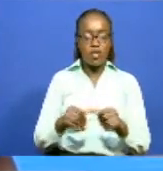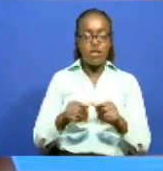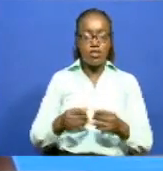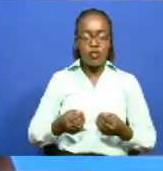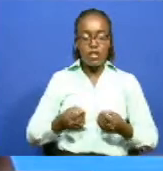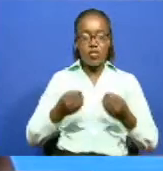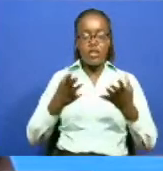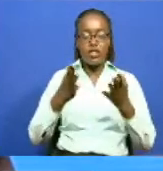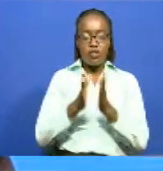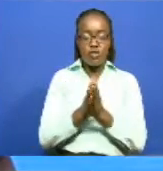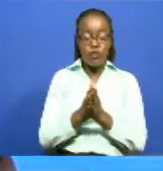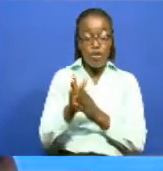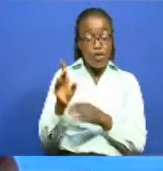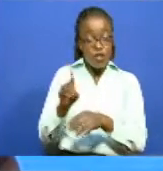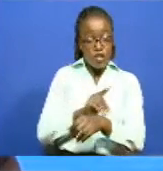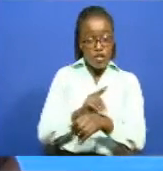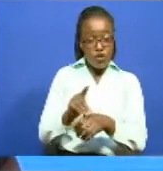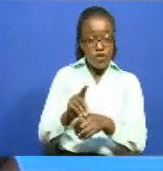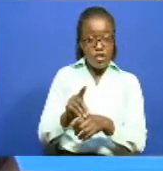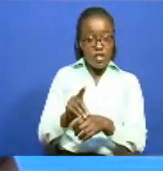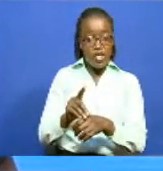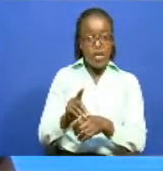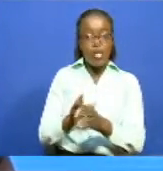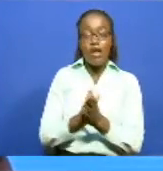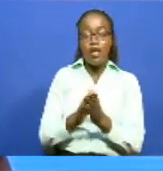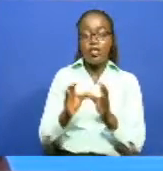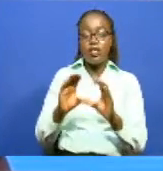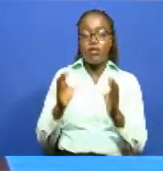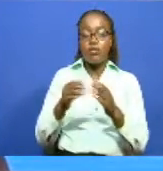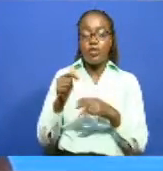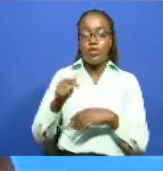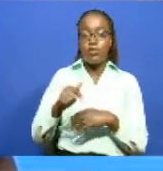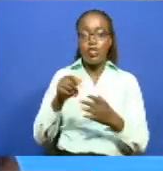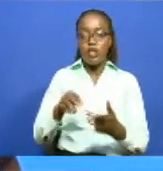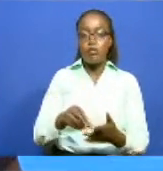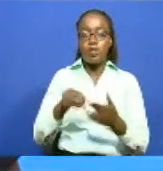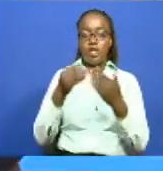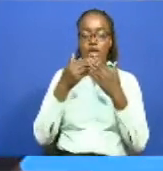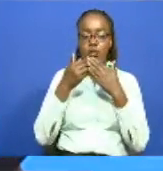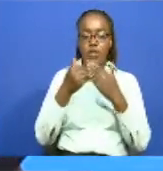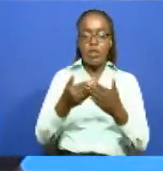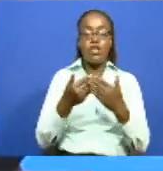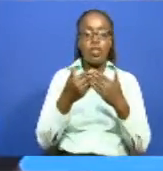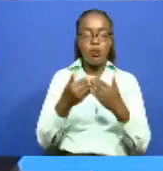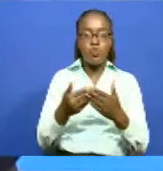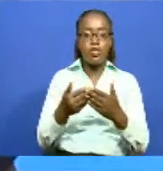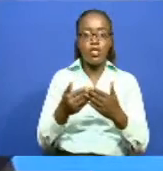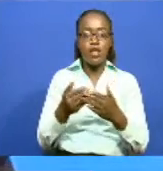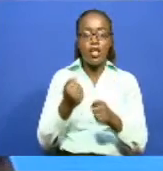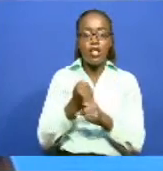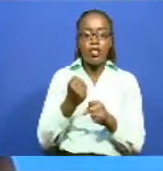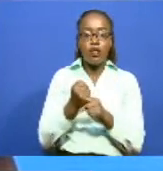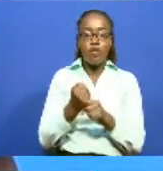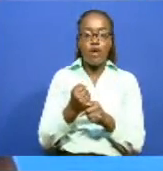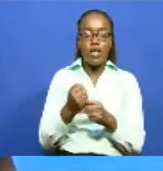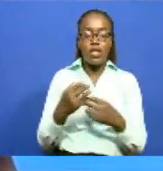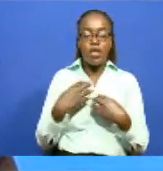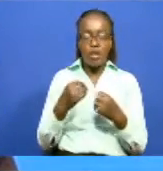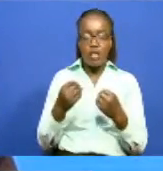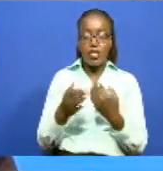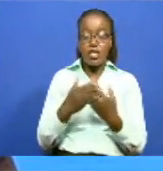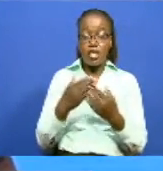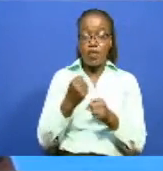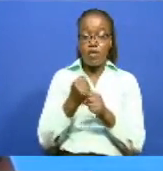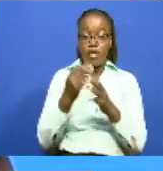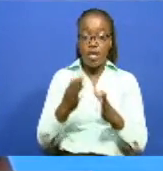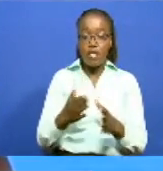to duty. I do thank the community today that has especially appreciated the role that healthcare workers have played. And I wouldn't have said it